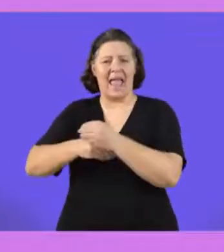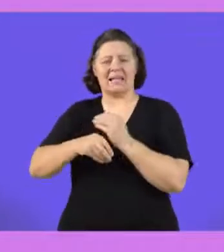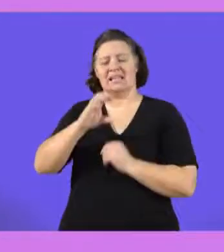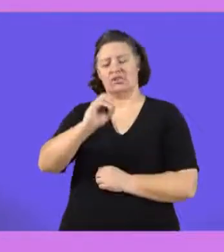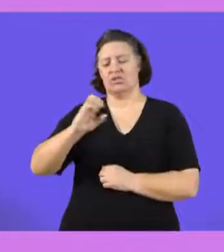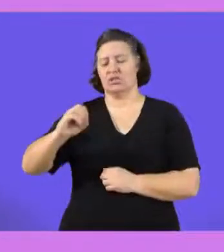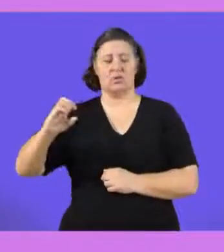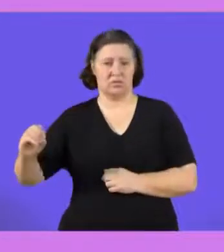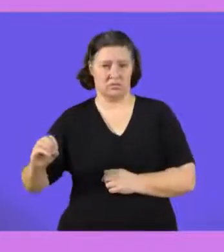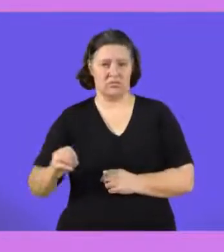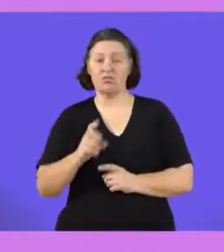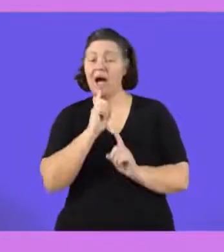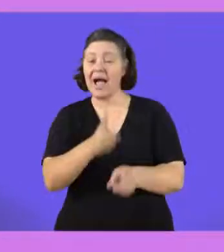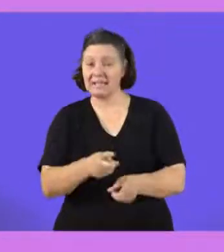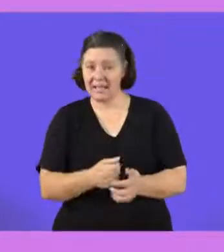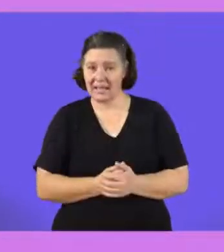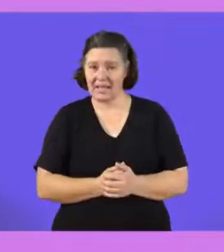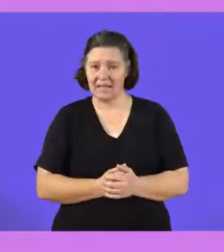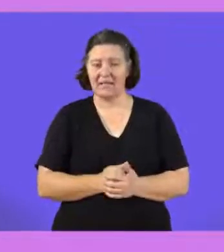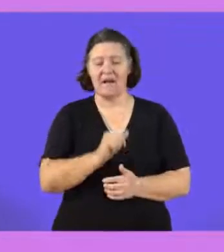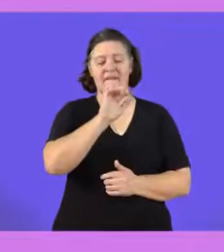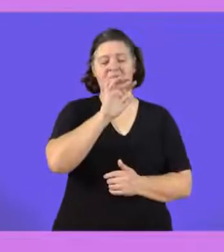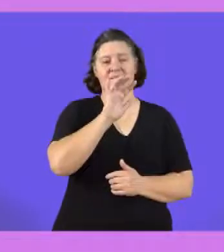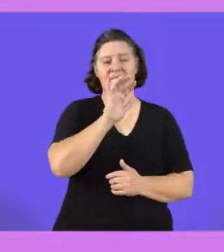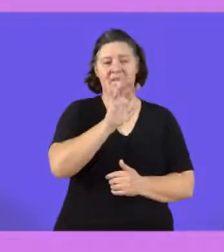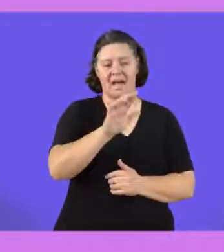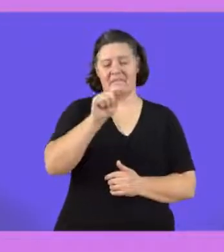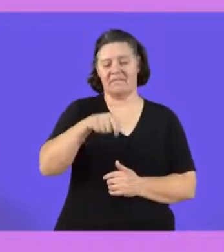and then I add the 3 zeros. So in this case, the answer will be